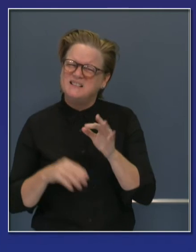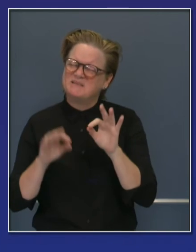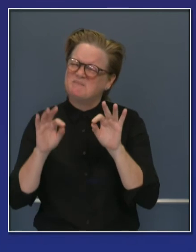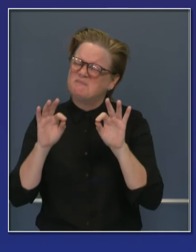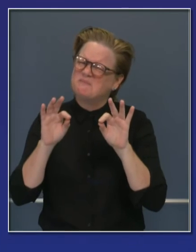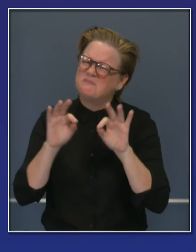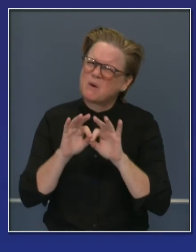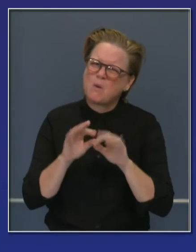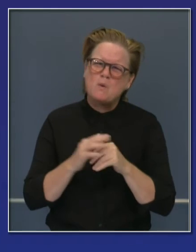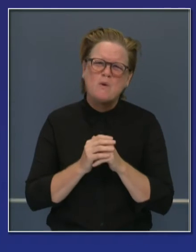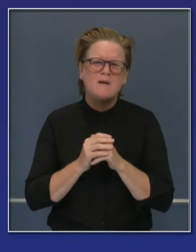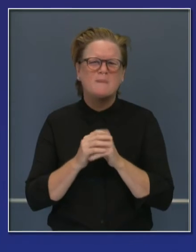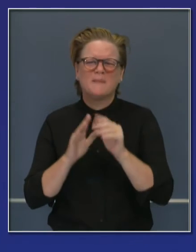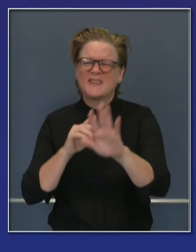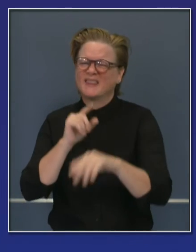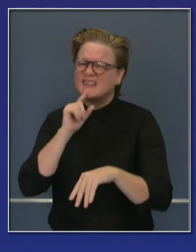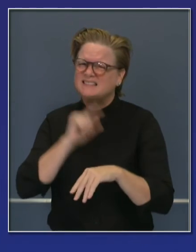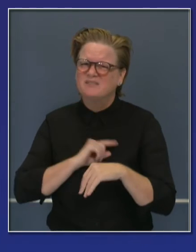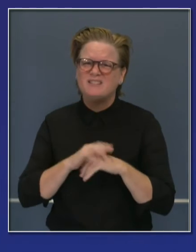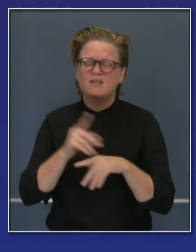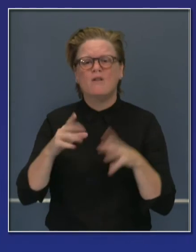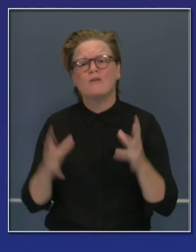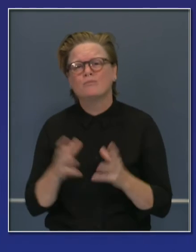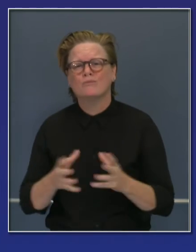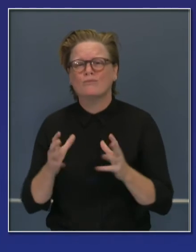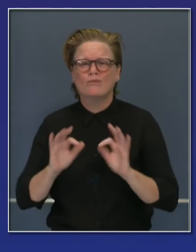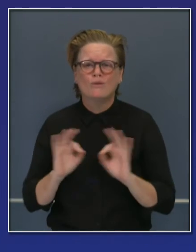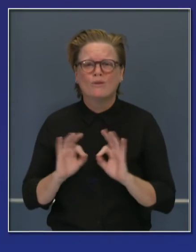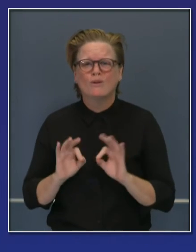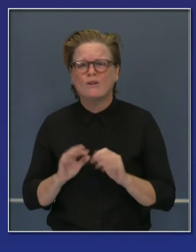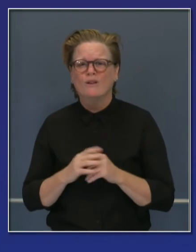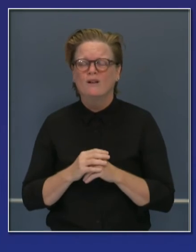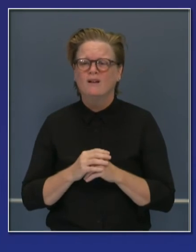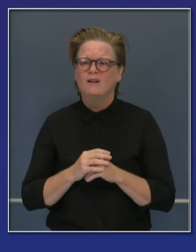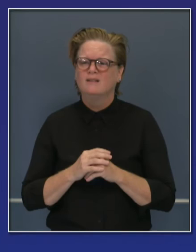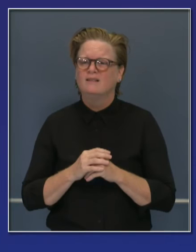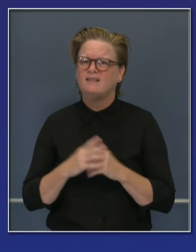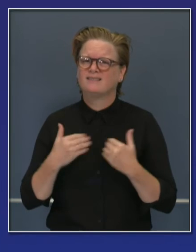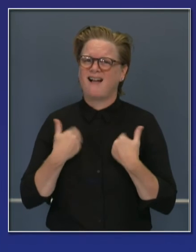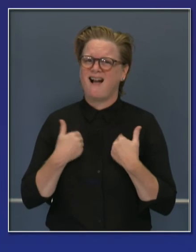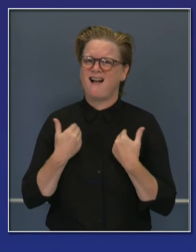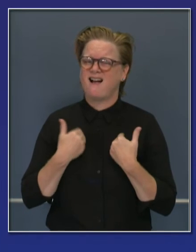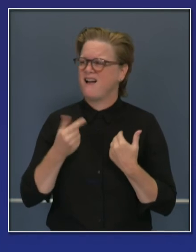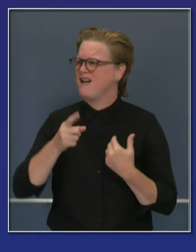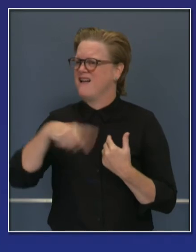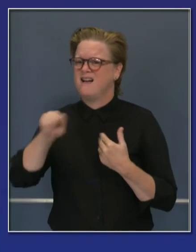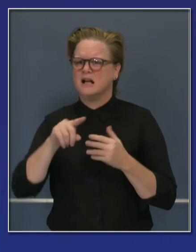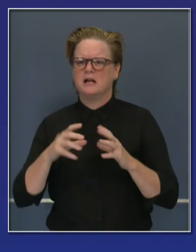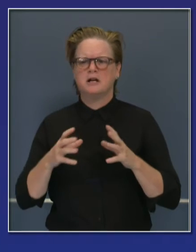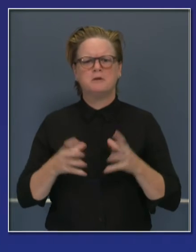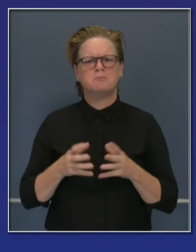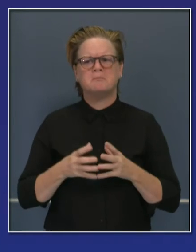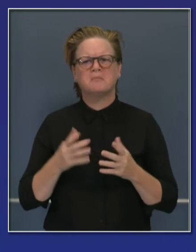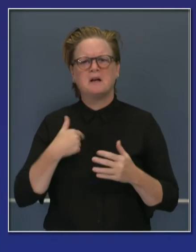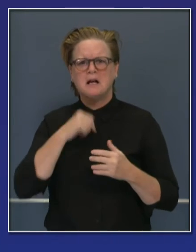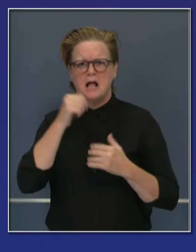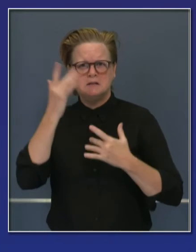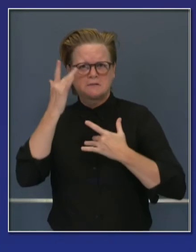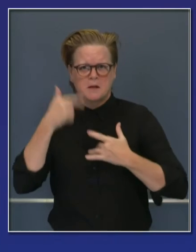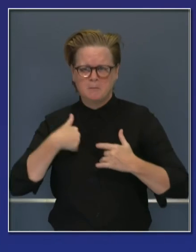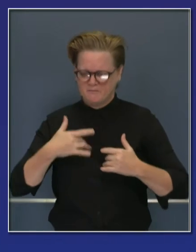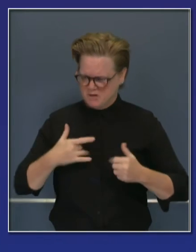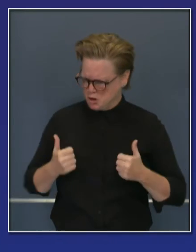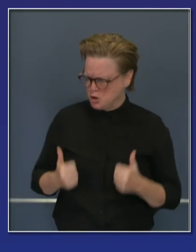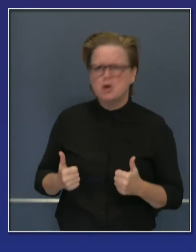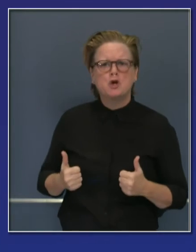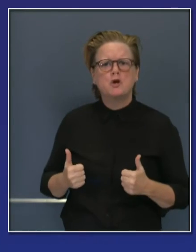time together, that those younger individuals, who many are not sick or not very sick, not